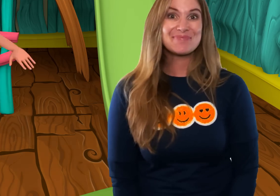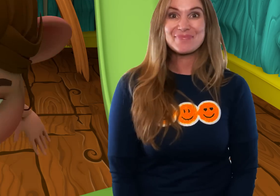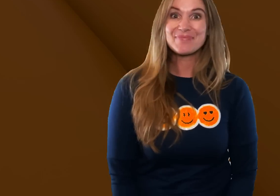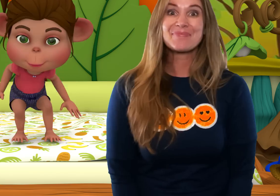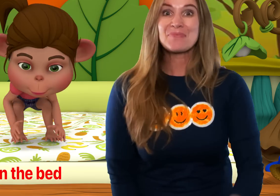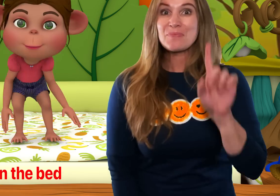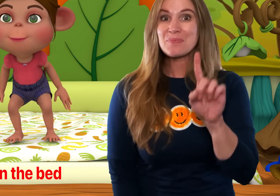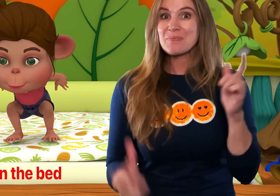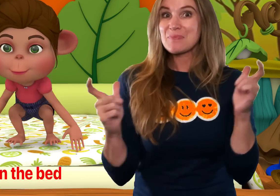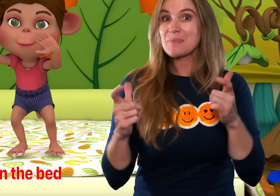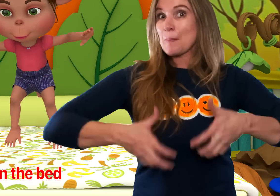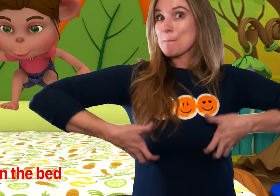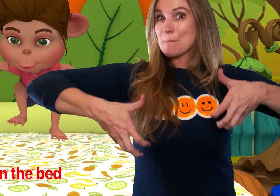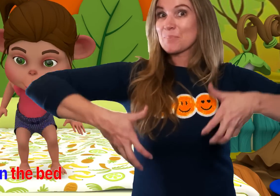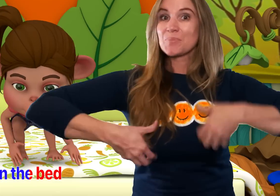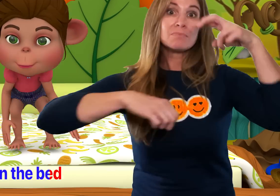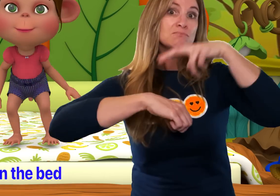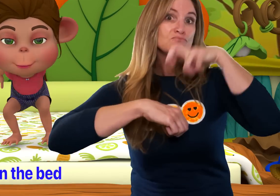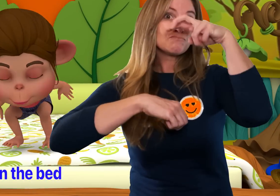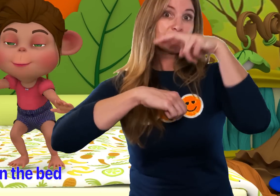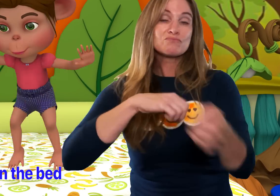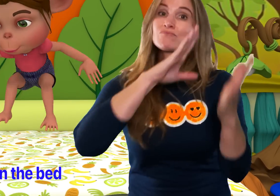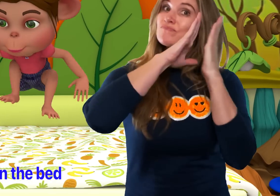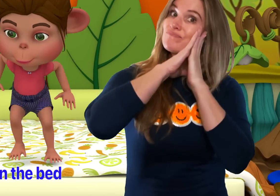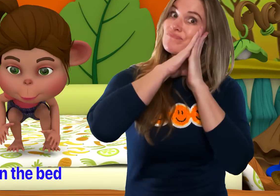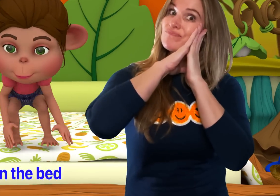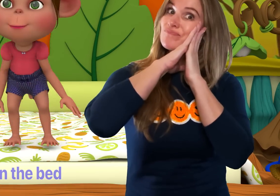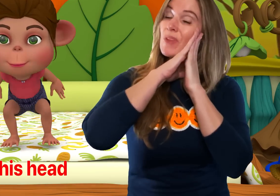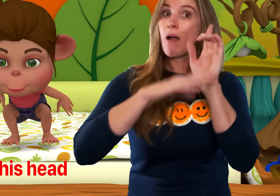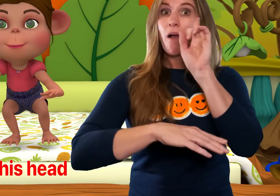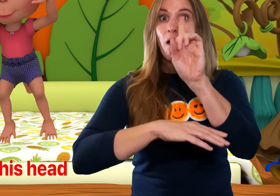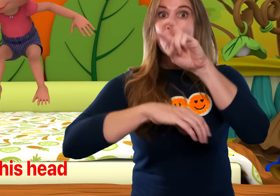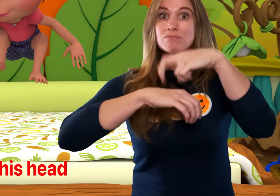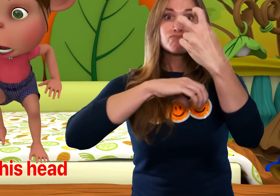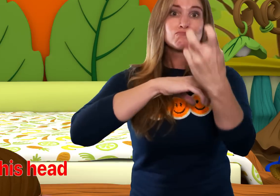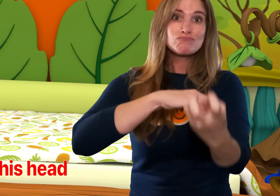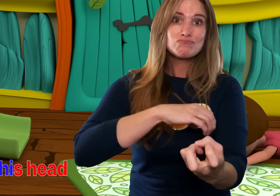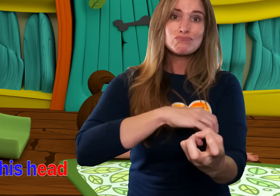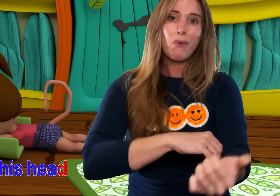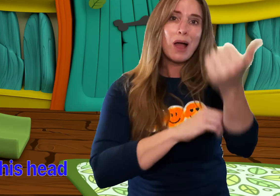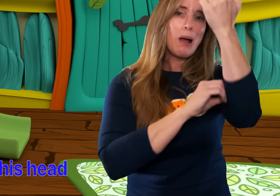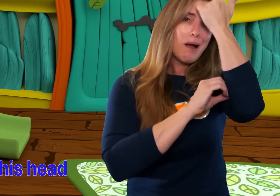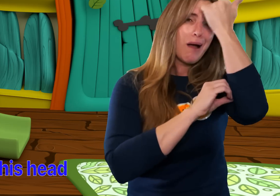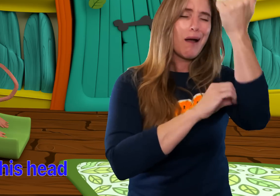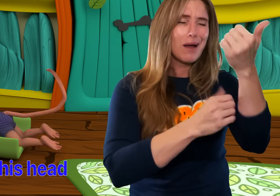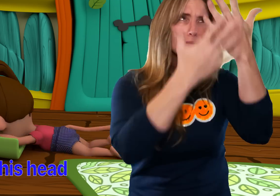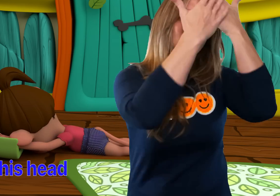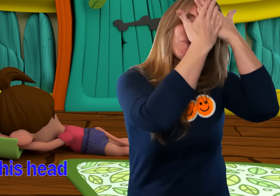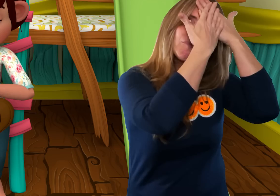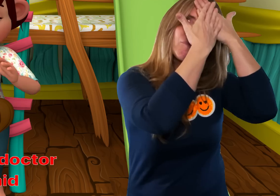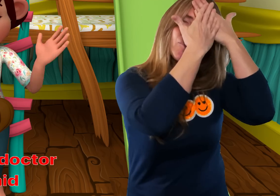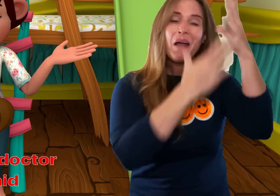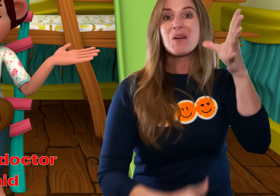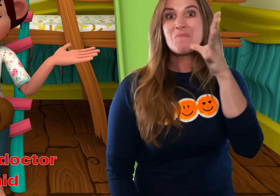bed one little monkey jumping on the bed he fell off and bumped his